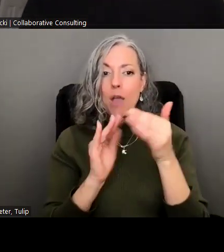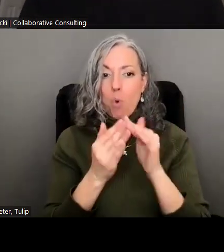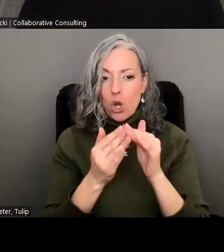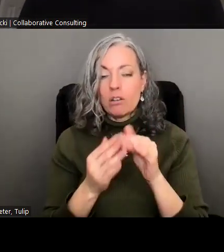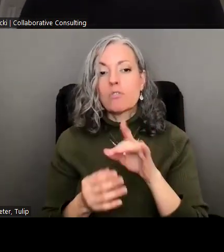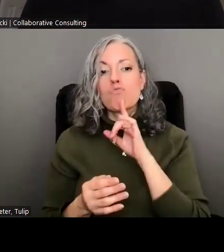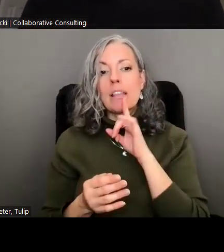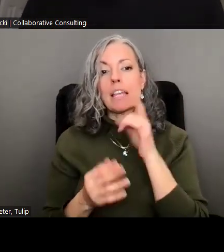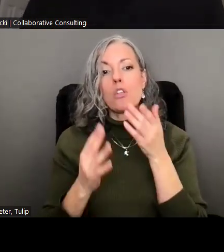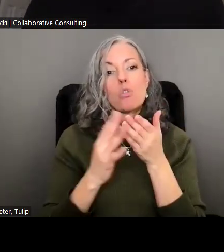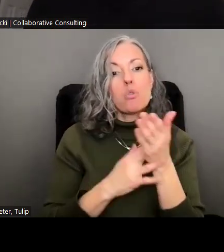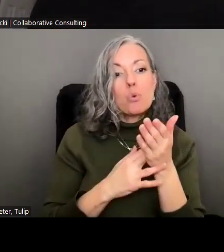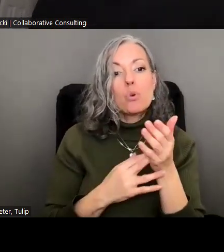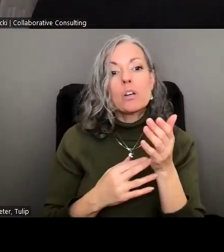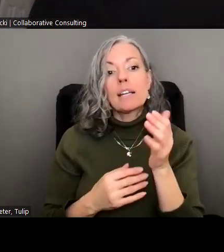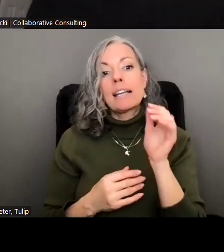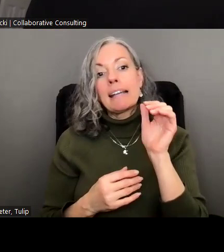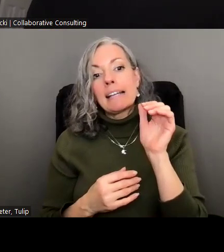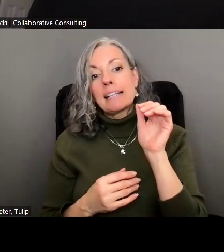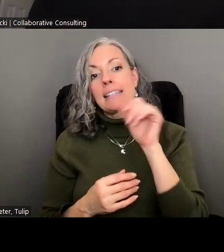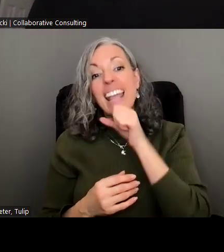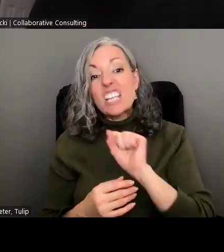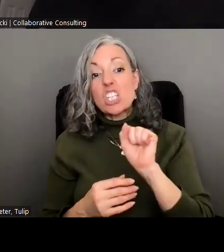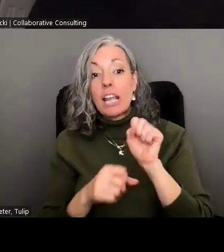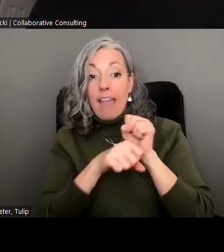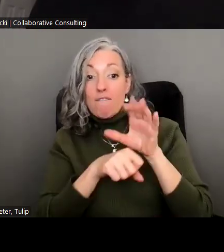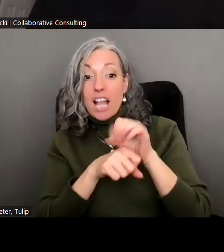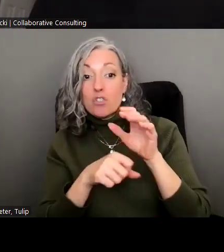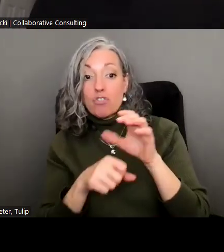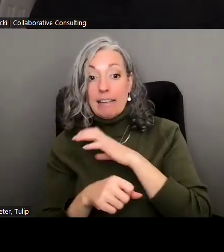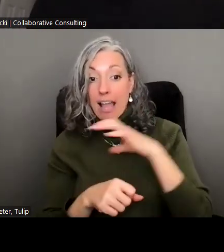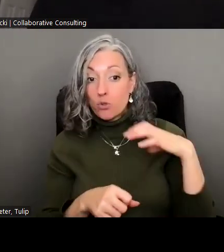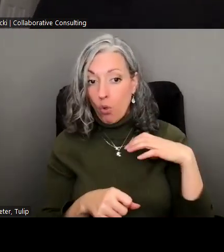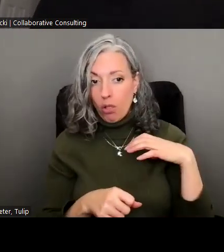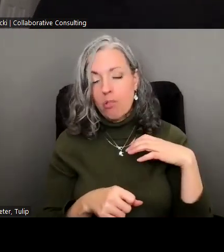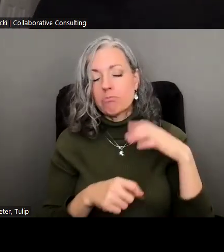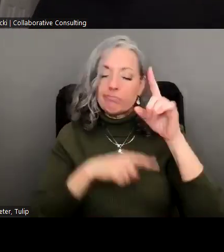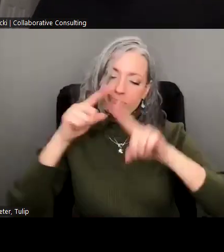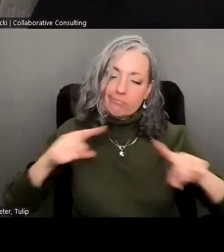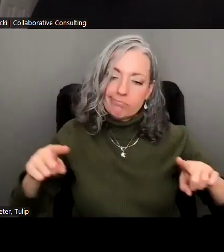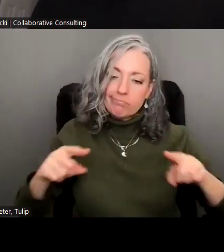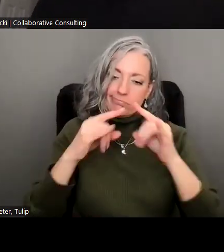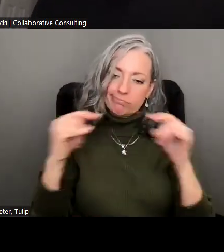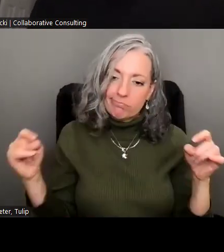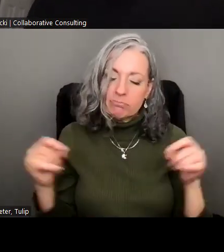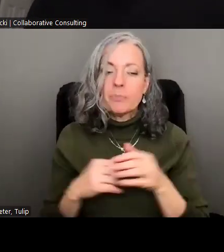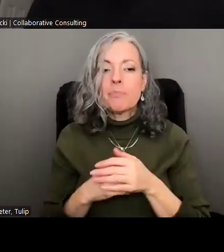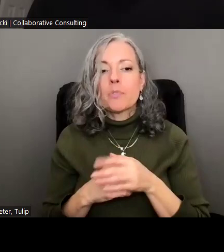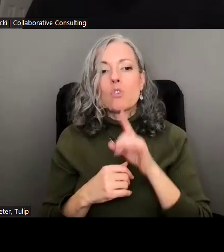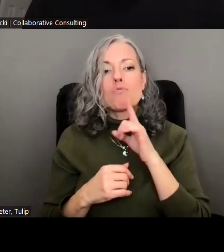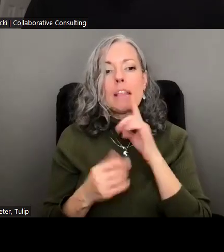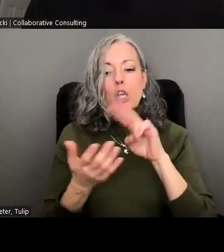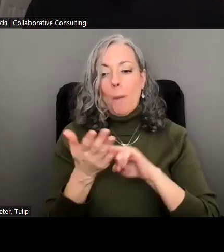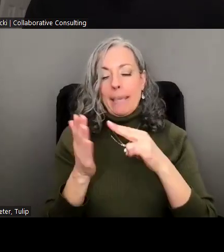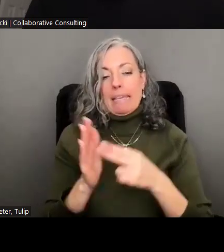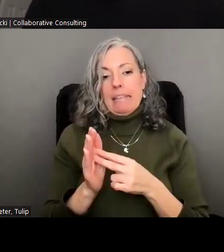through the aging advisory councils, volunteer networks, et cetera, which could also translate